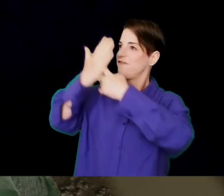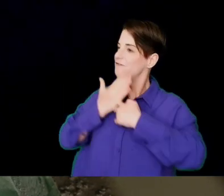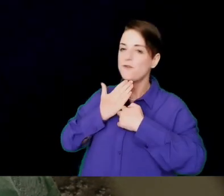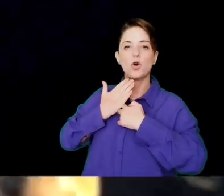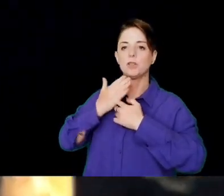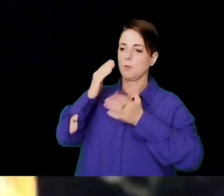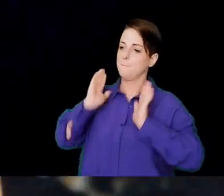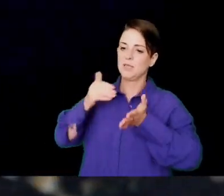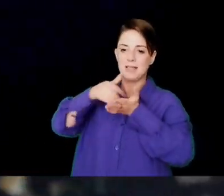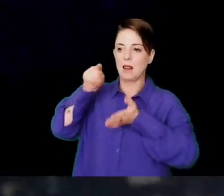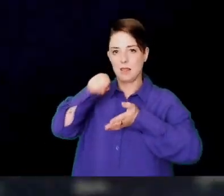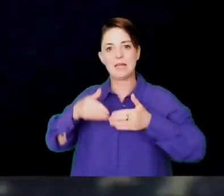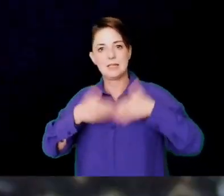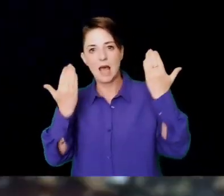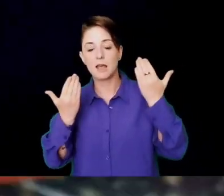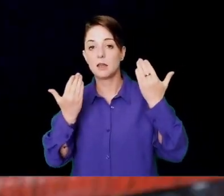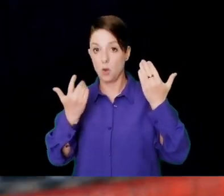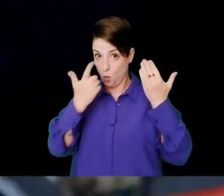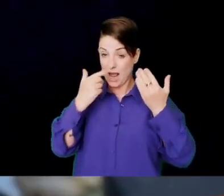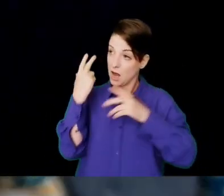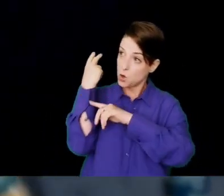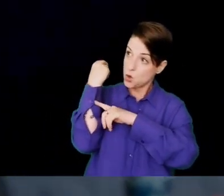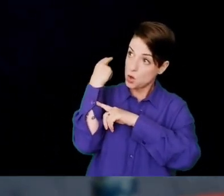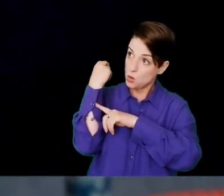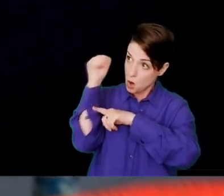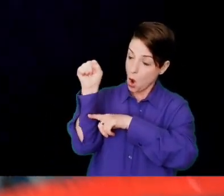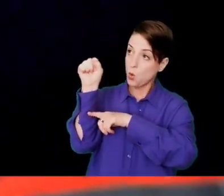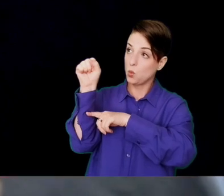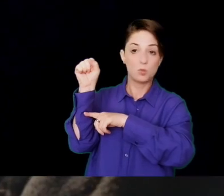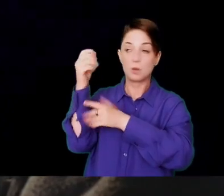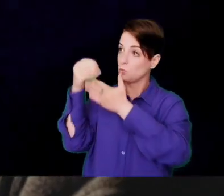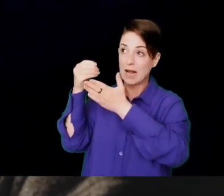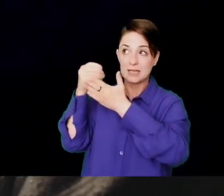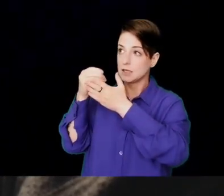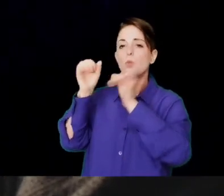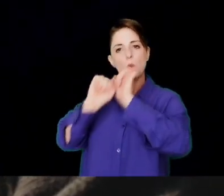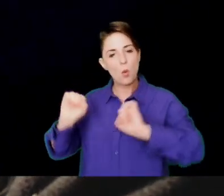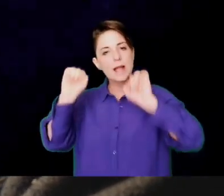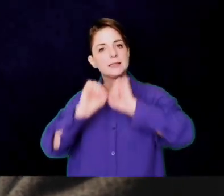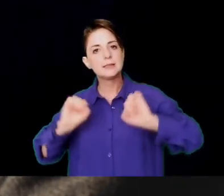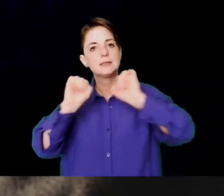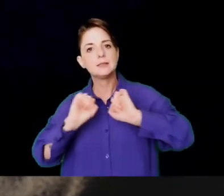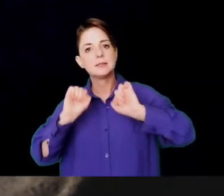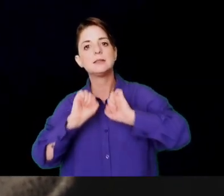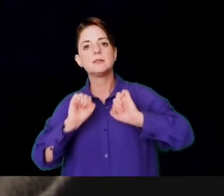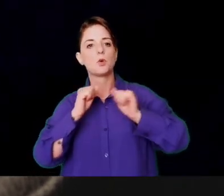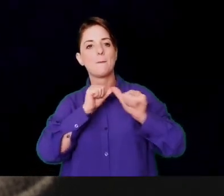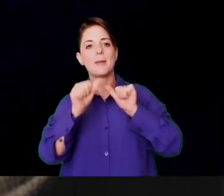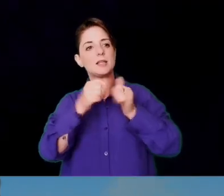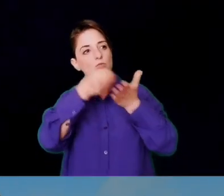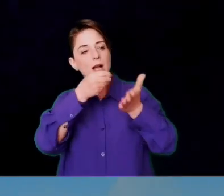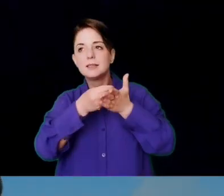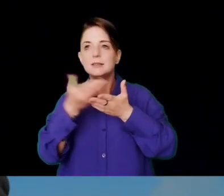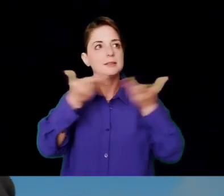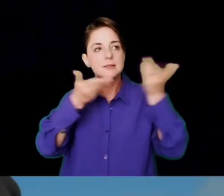particular day. We will be, in fact, be able to say no to a price and wait. This puts you back into control. Yes, very much going to put us